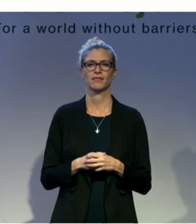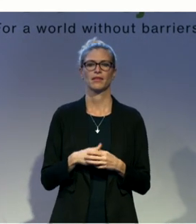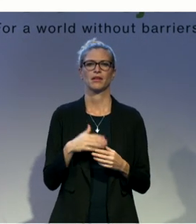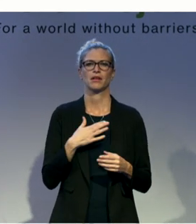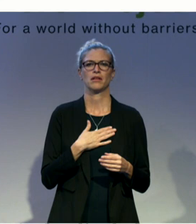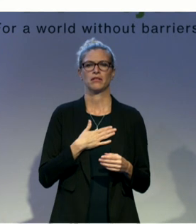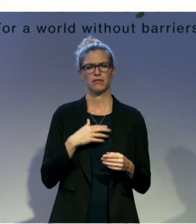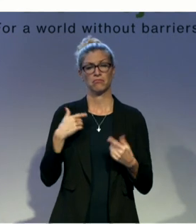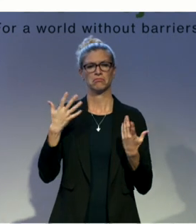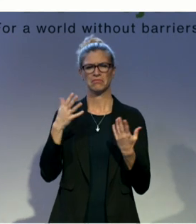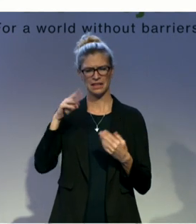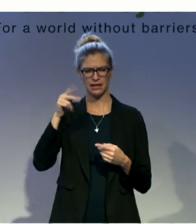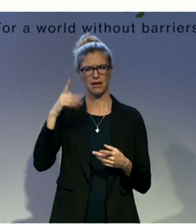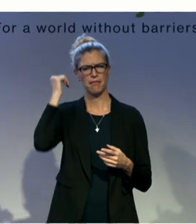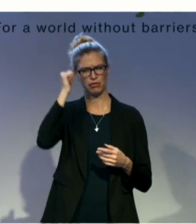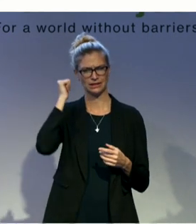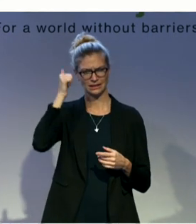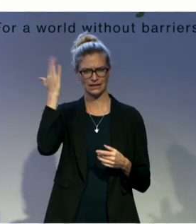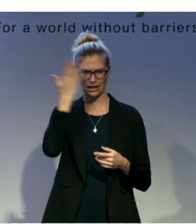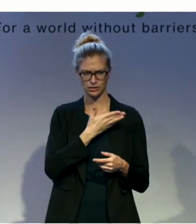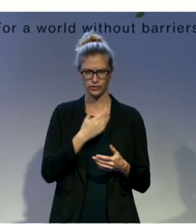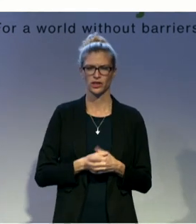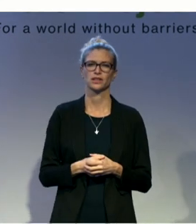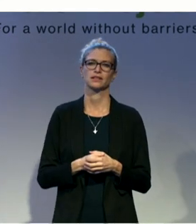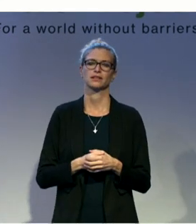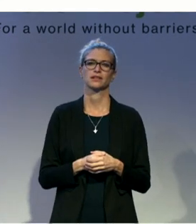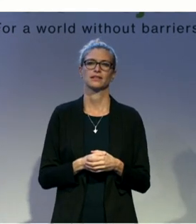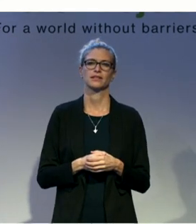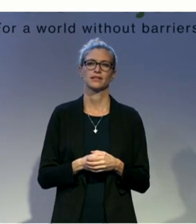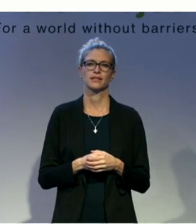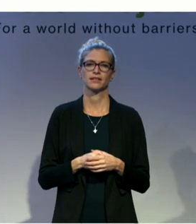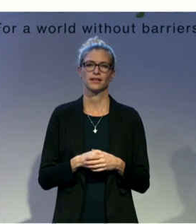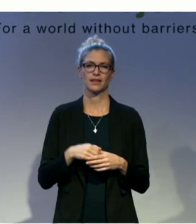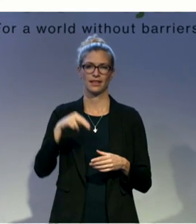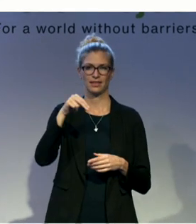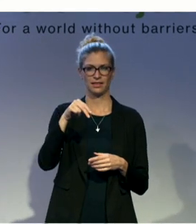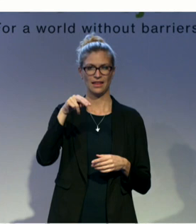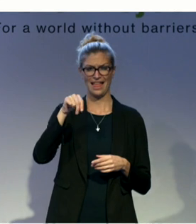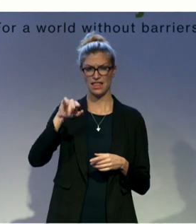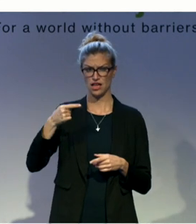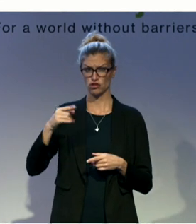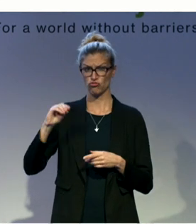Herzegovina, established and developed by SUMERO, an NGO I'm representing.